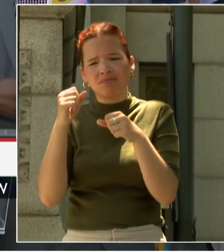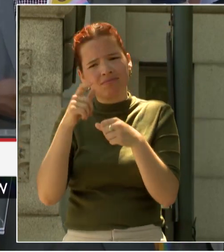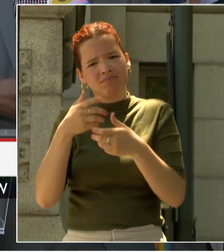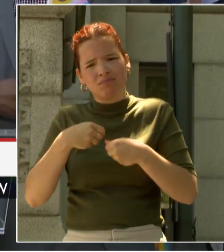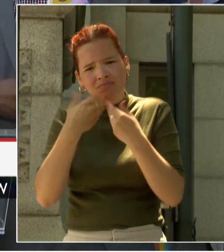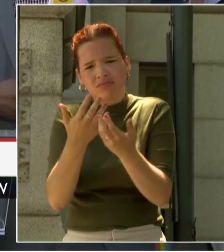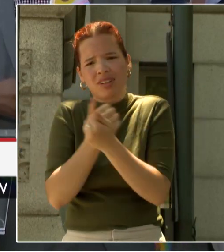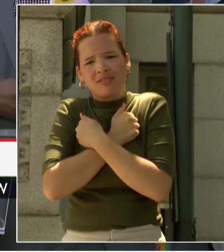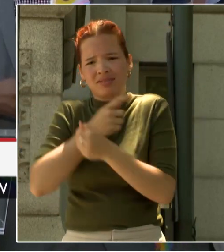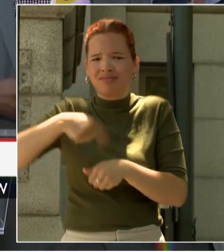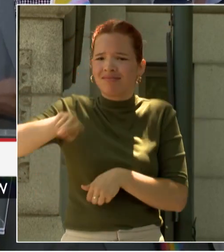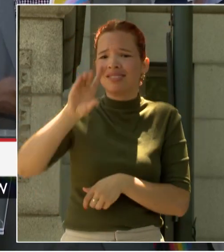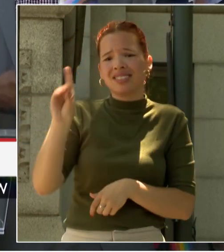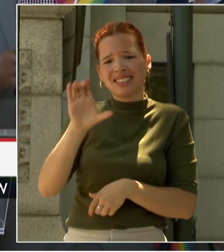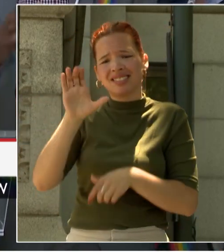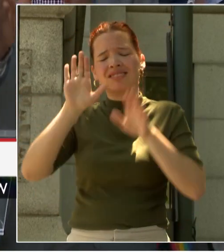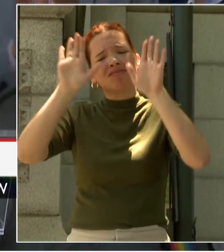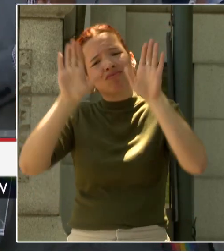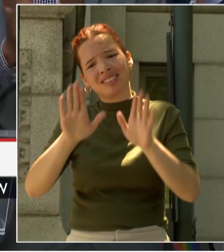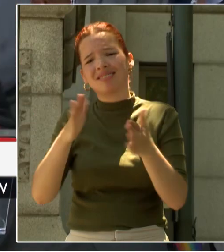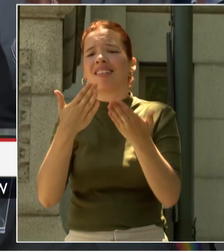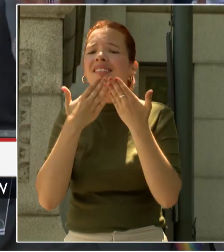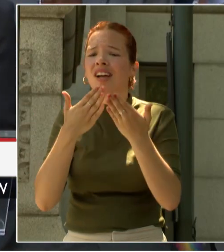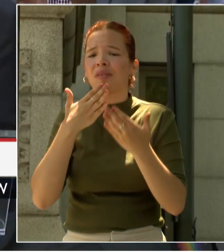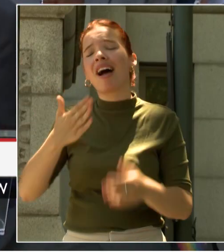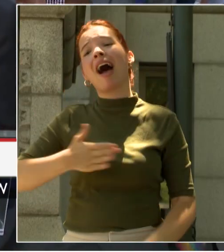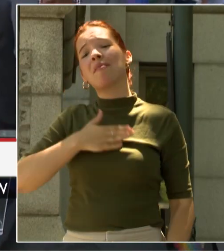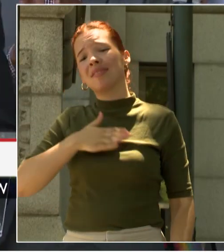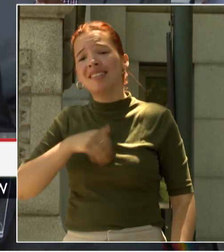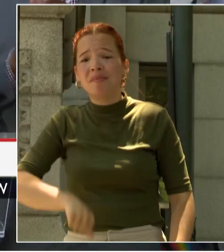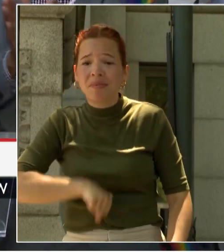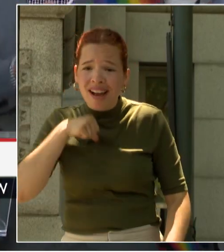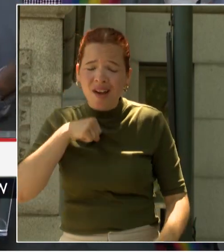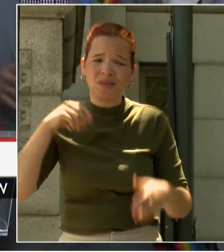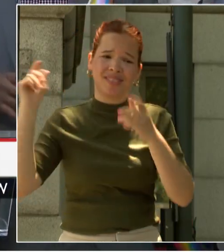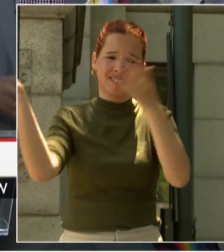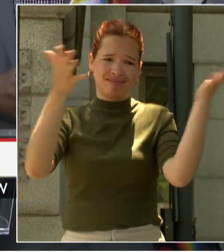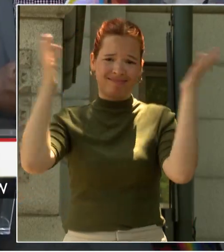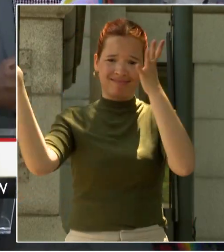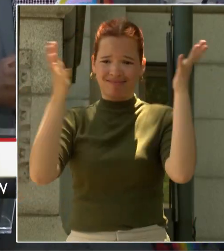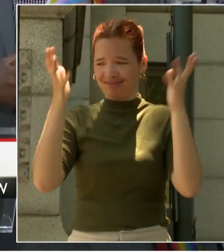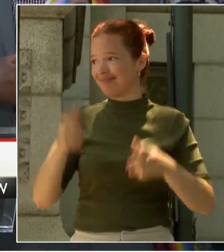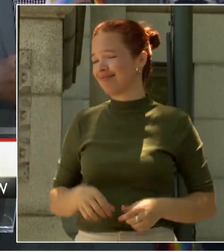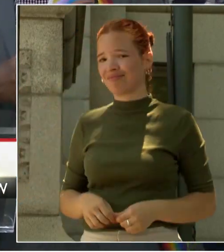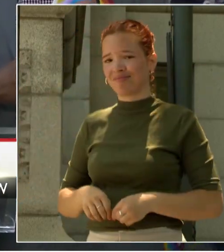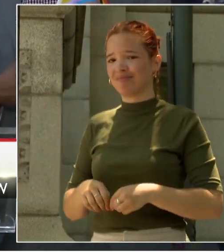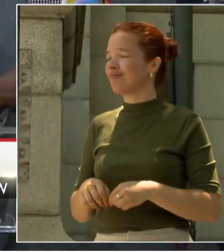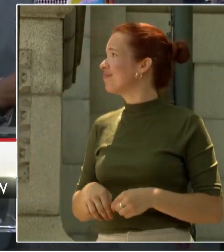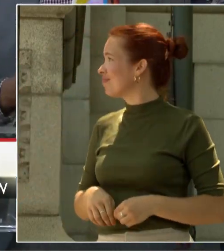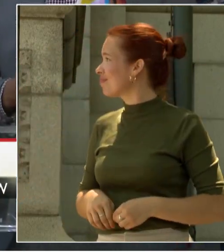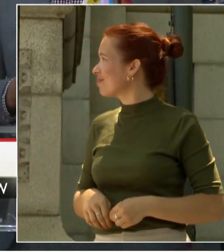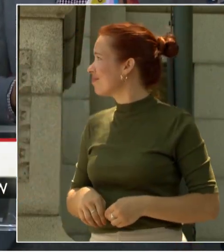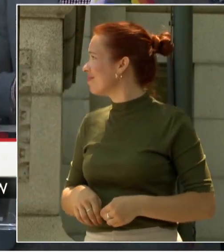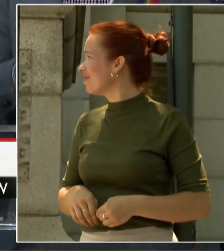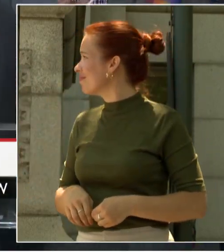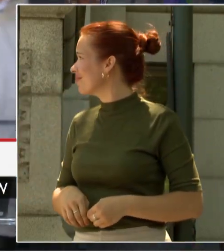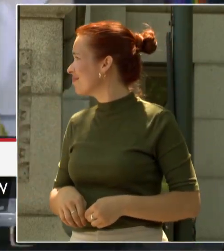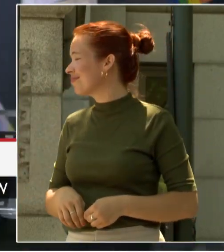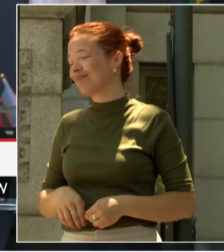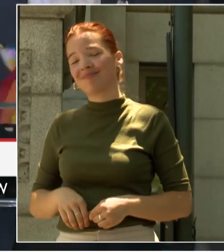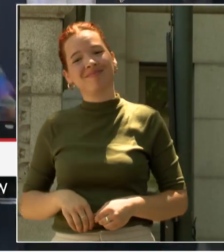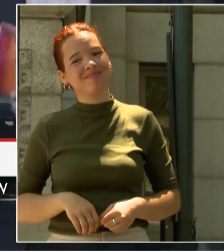So thank you all so much, and happy Pride. With that, I'm now going to introduce my at-large colleague, Councilor Anita Bonds.